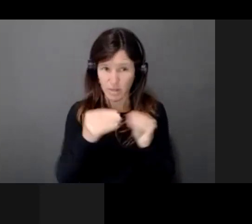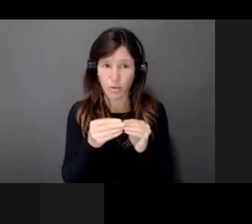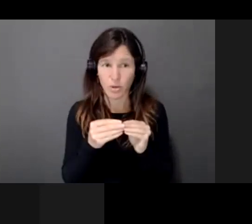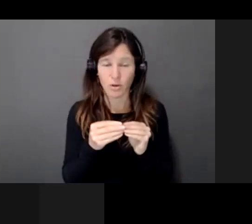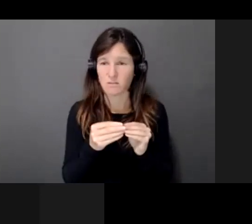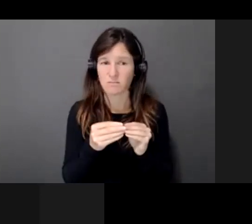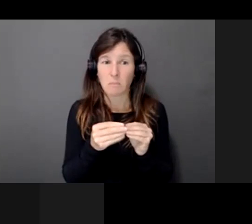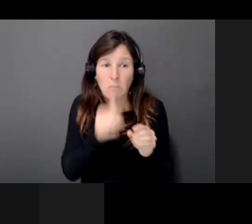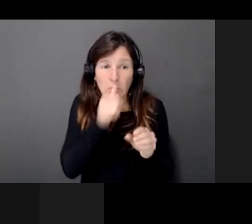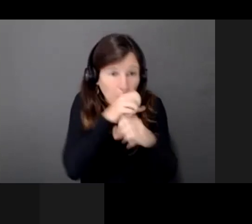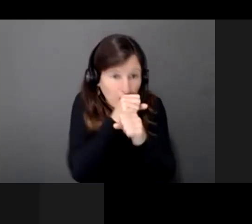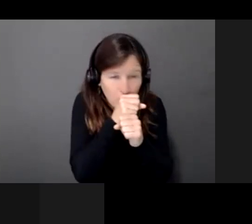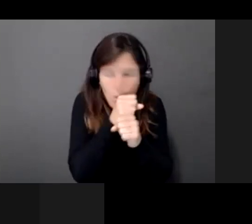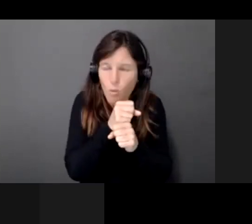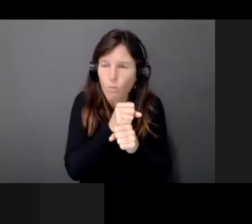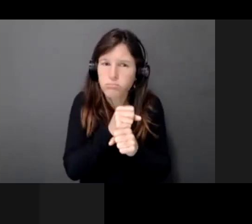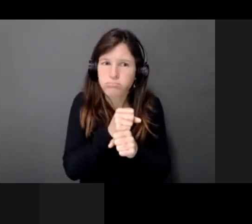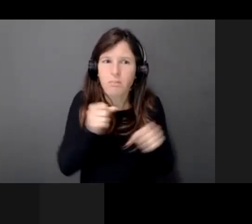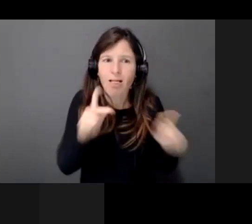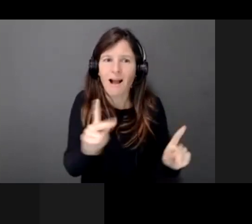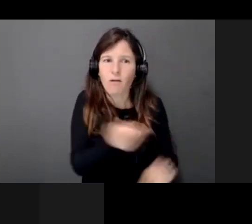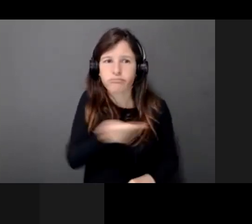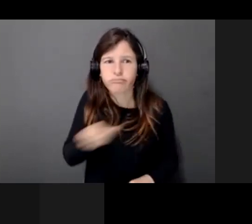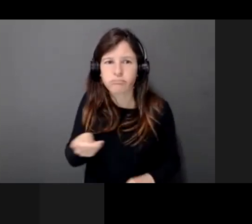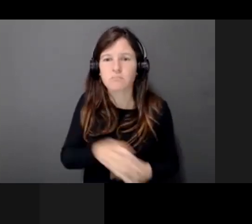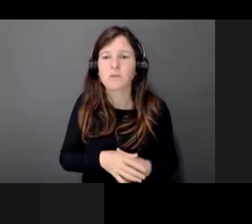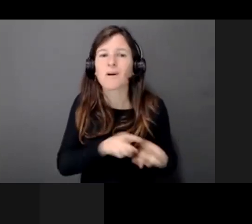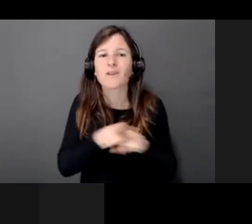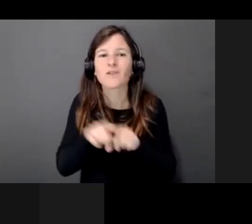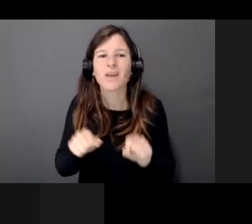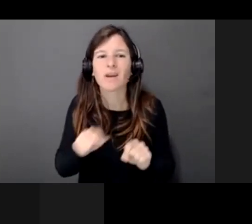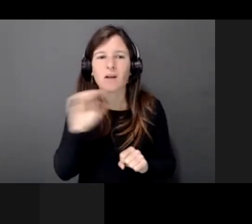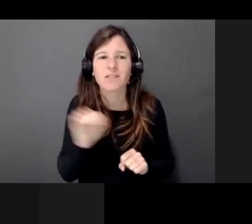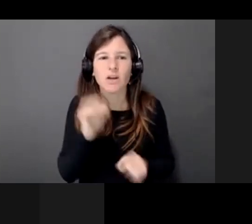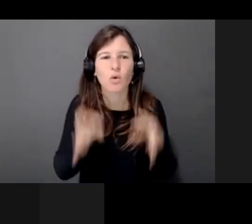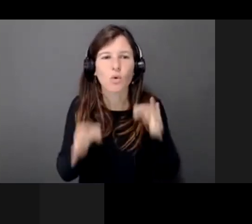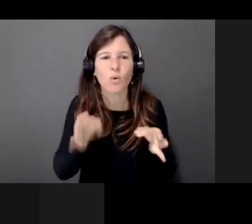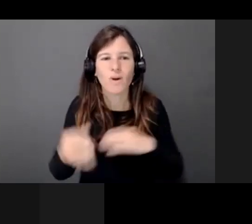I think you can get this. You can go online to ontariocourtdates.ca. That's